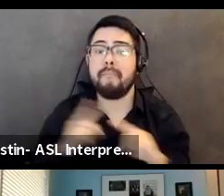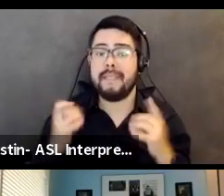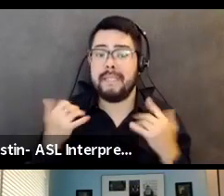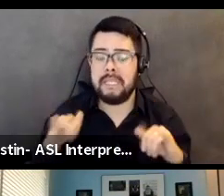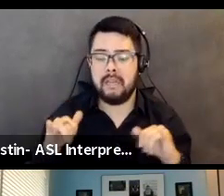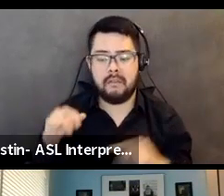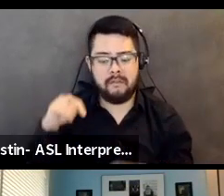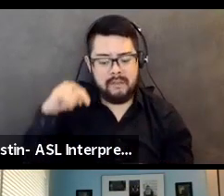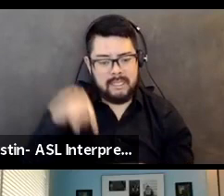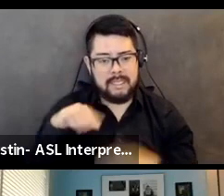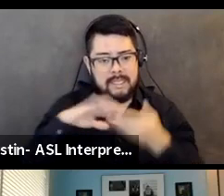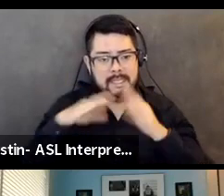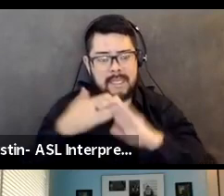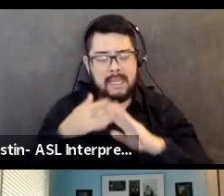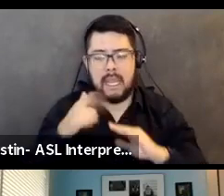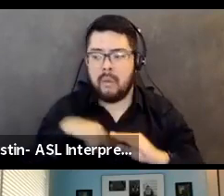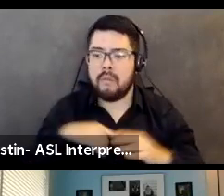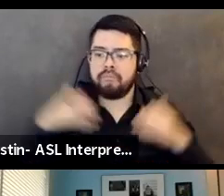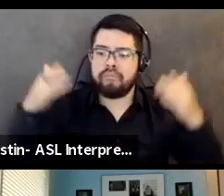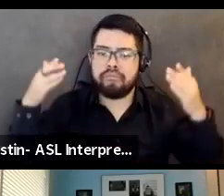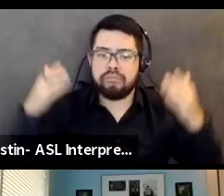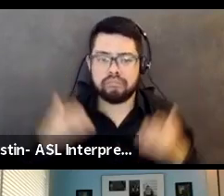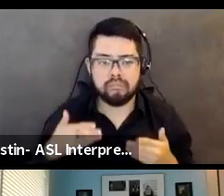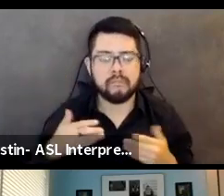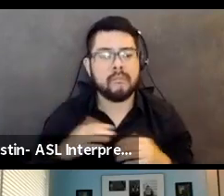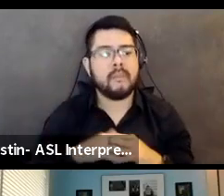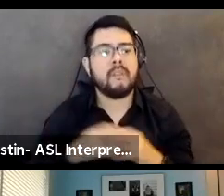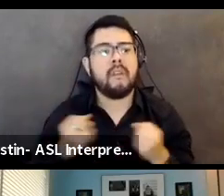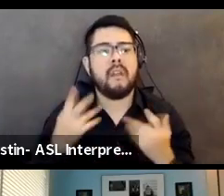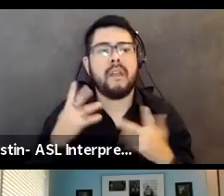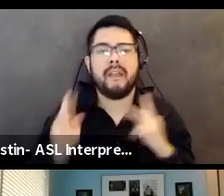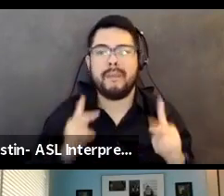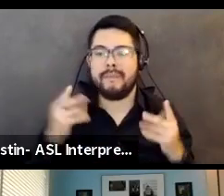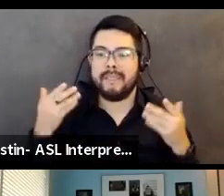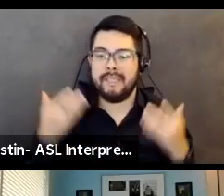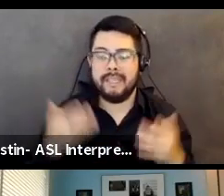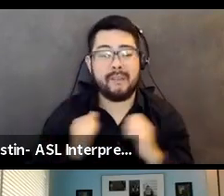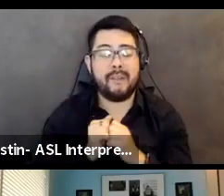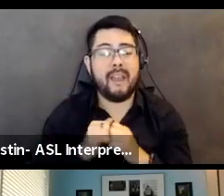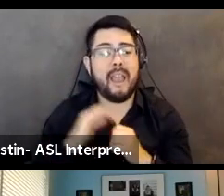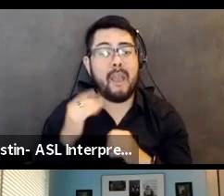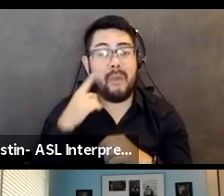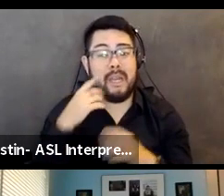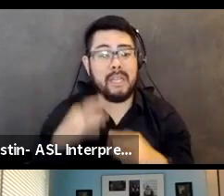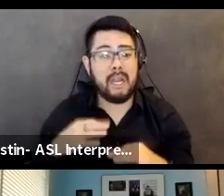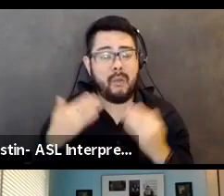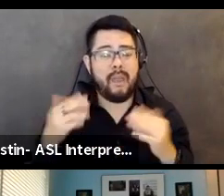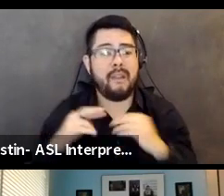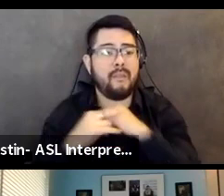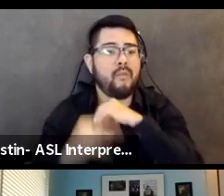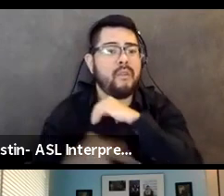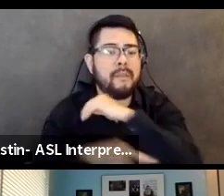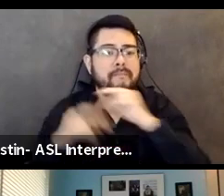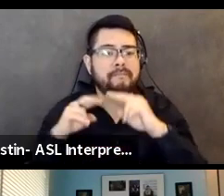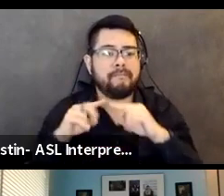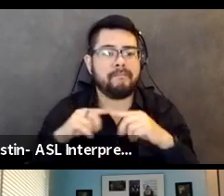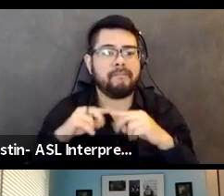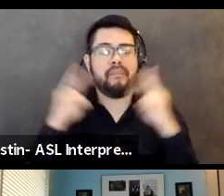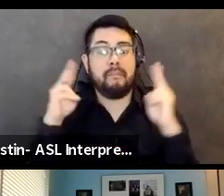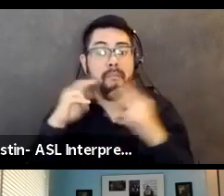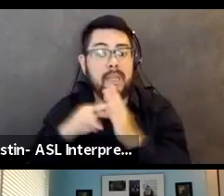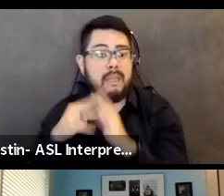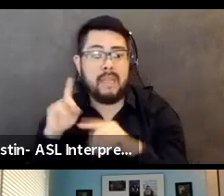city that greets our young people with raised bridges and riot gear our students lead with joy and they dream a better